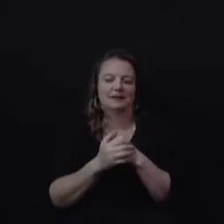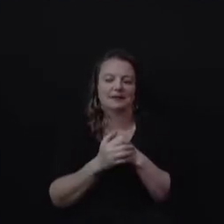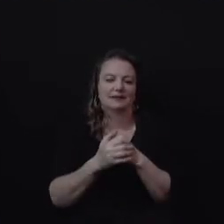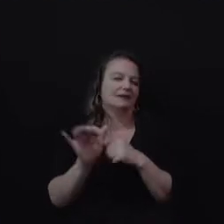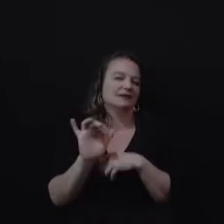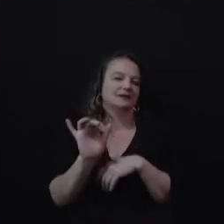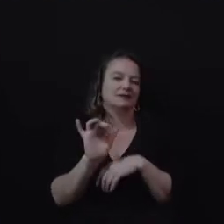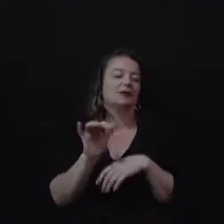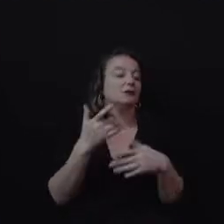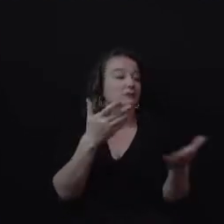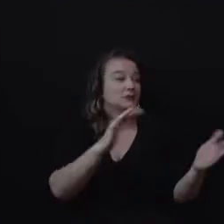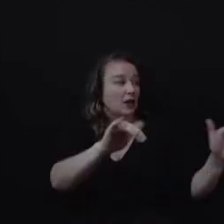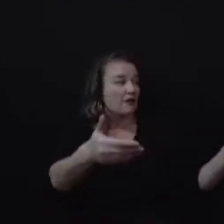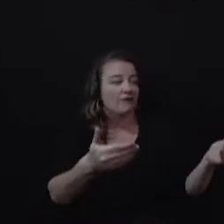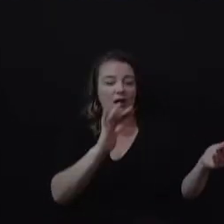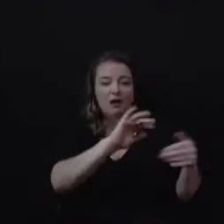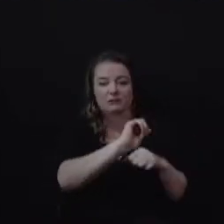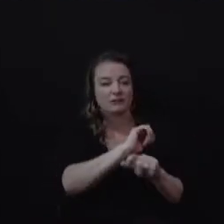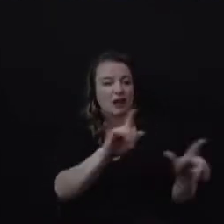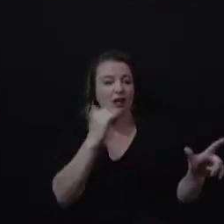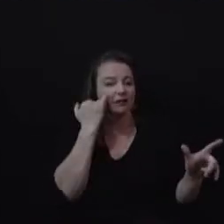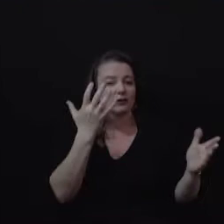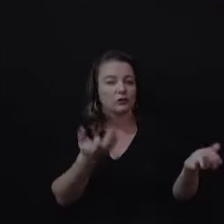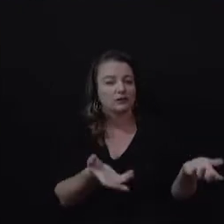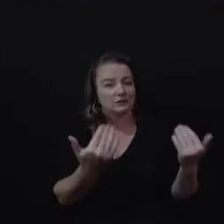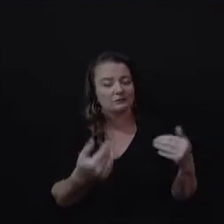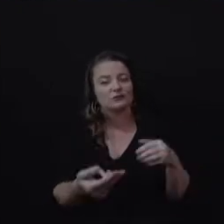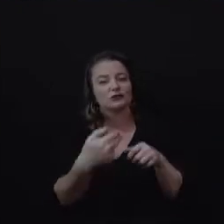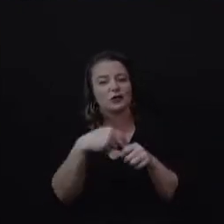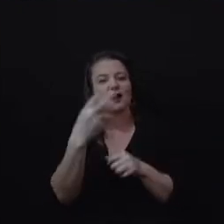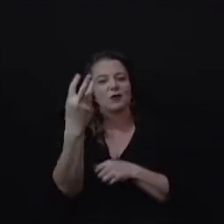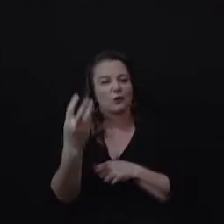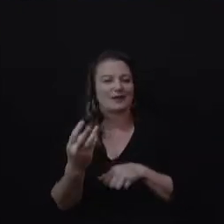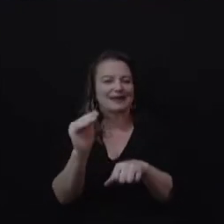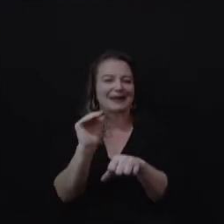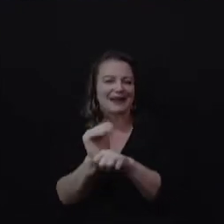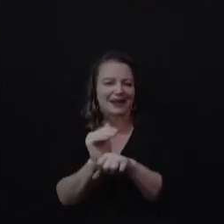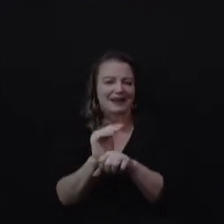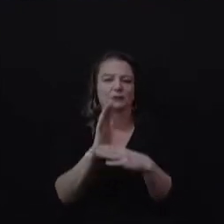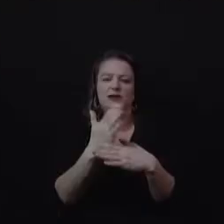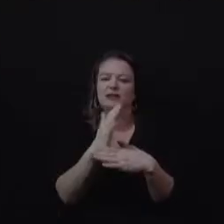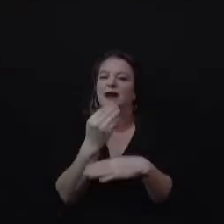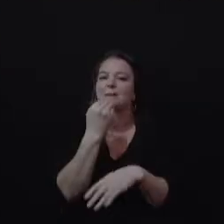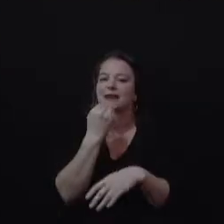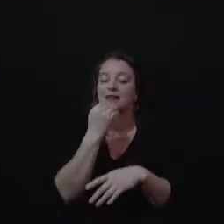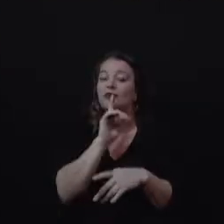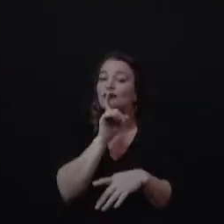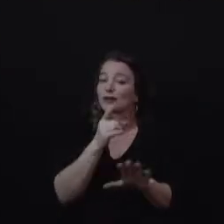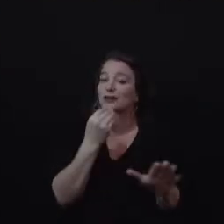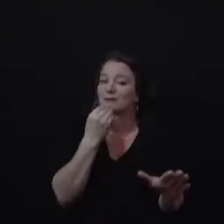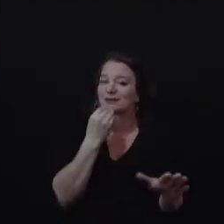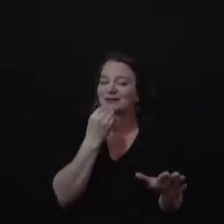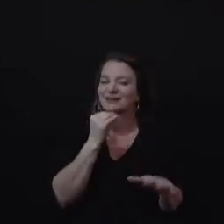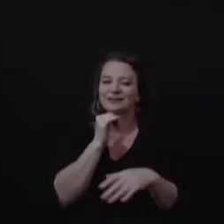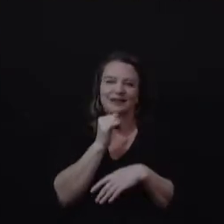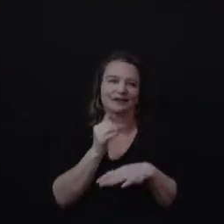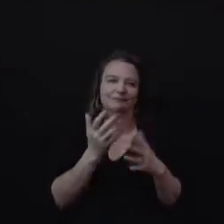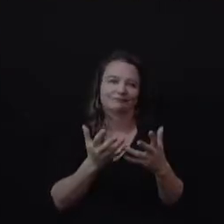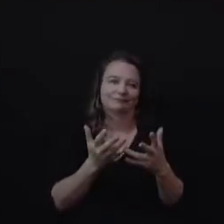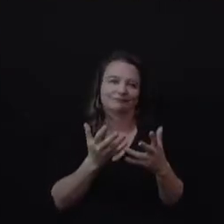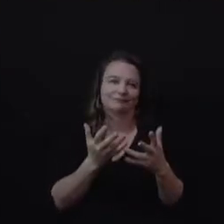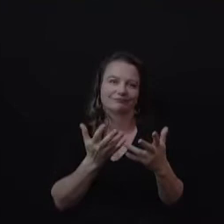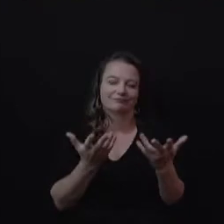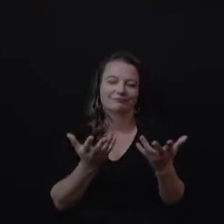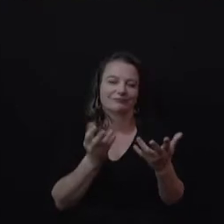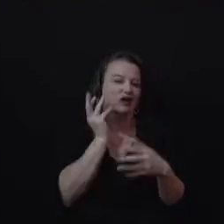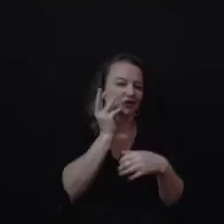all invited to join us in Breaking Bread. We meet here Wednesday night. We share a meal, a real meal. Not communion